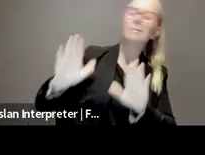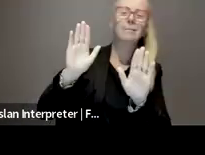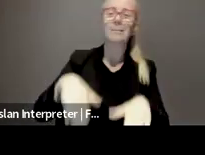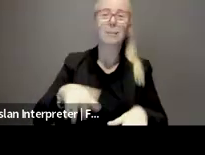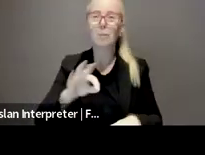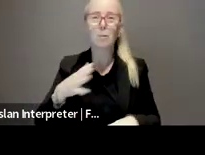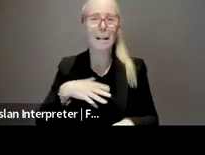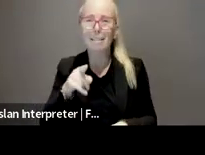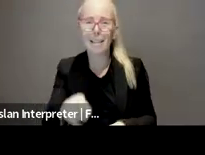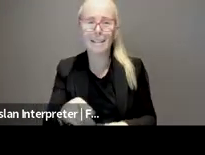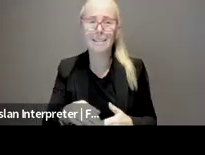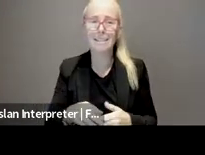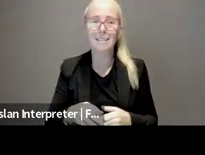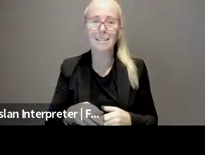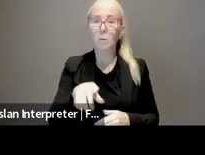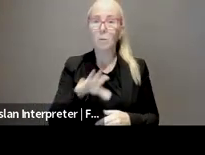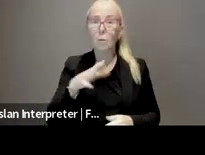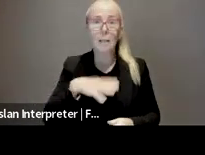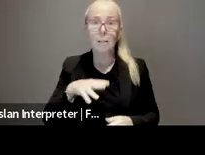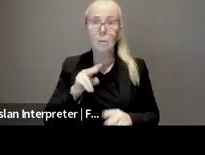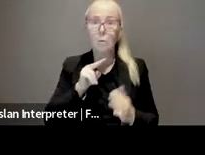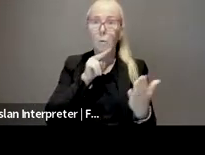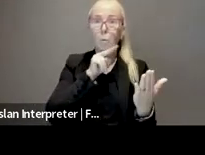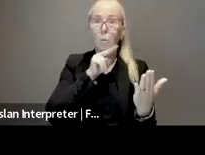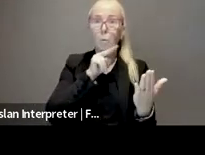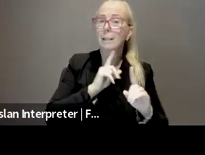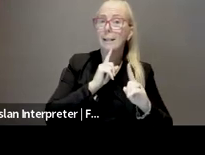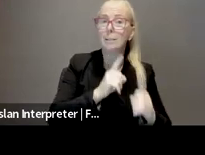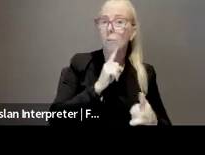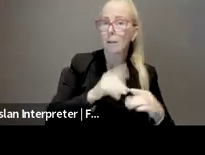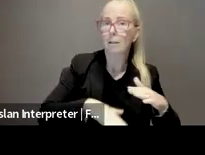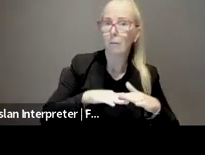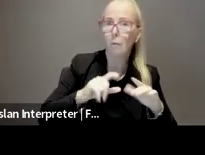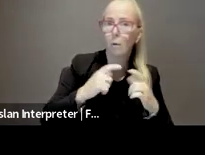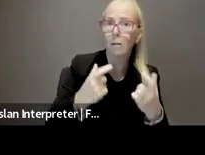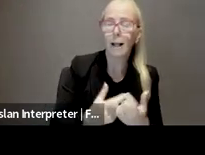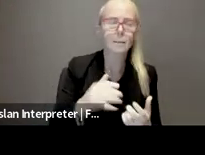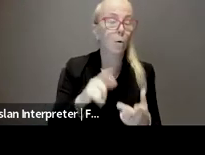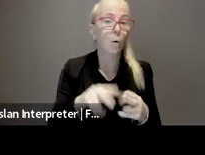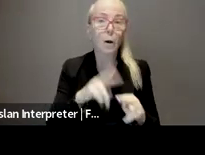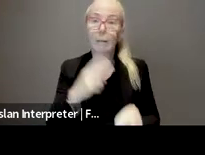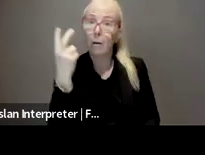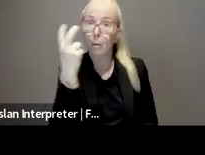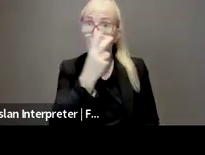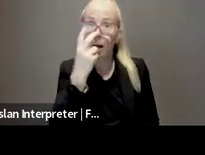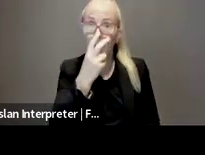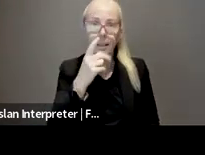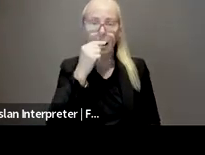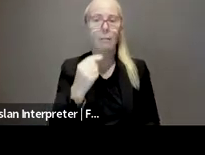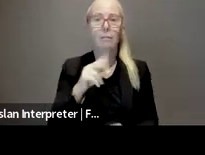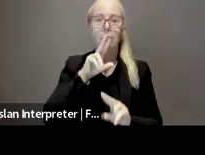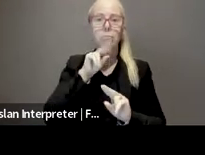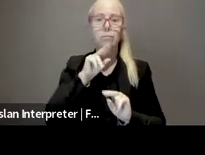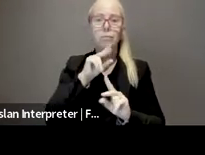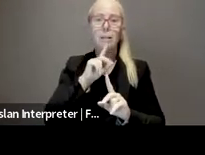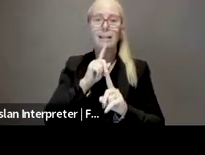to watch the instructor the entire class, and so people who are blind or have low vision can also participate. You know how turning on captions provides a